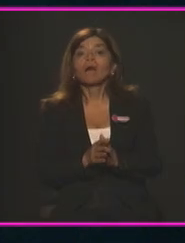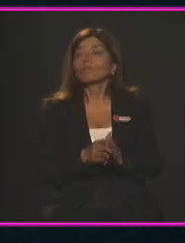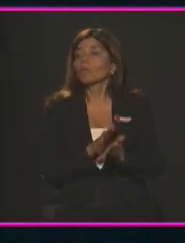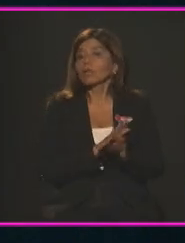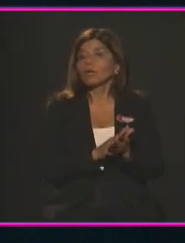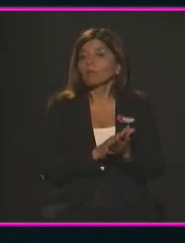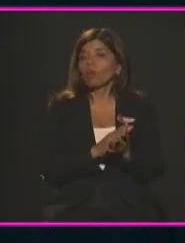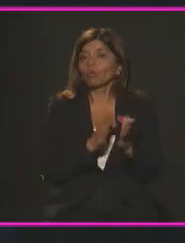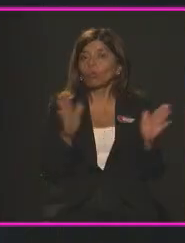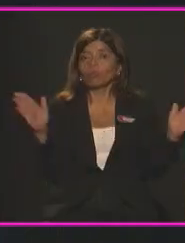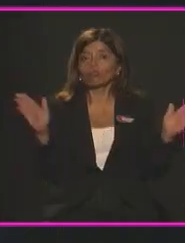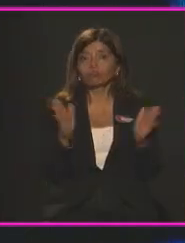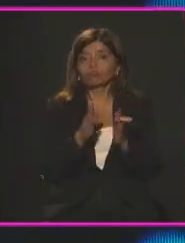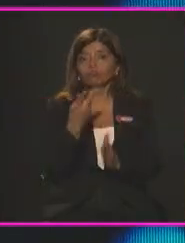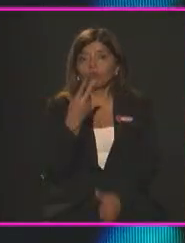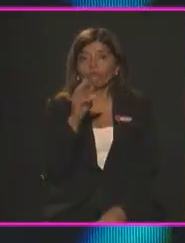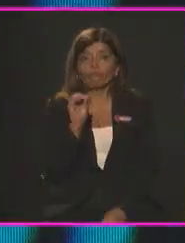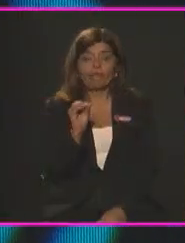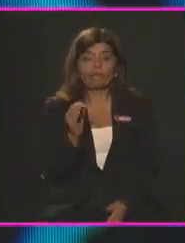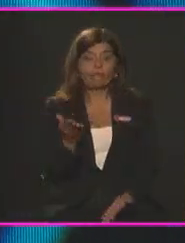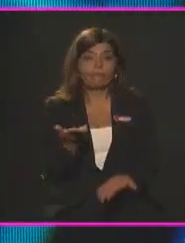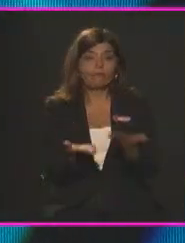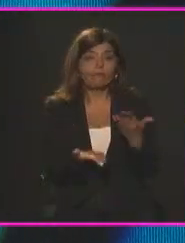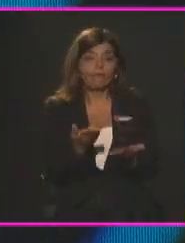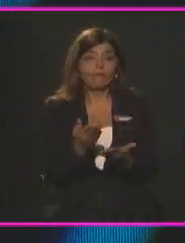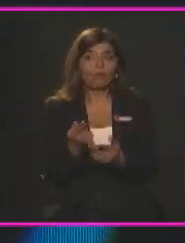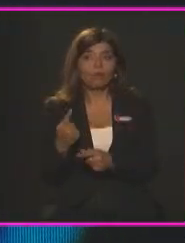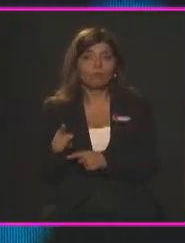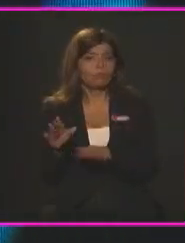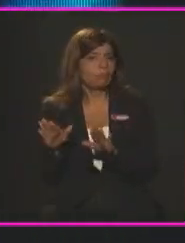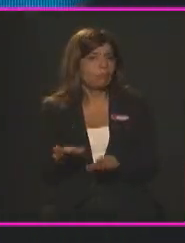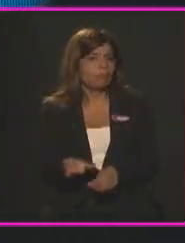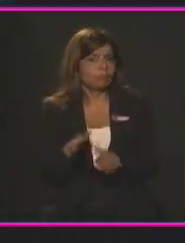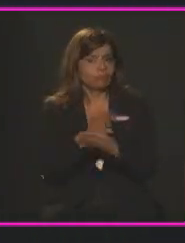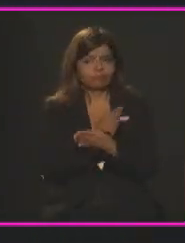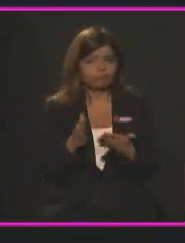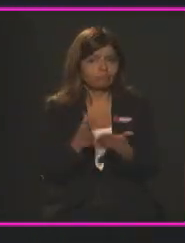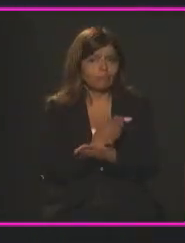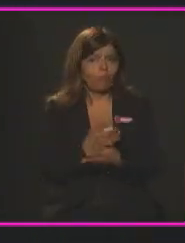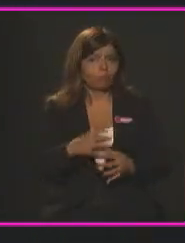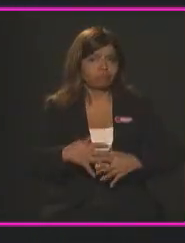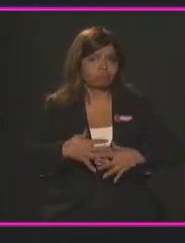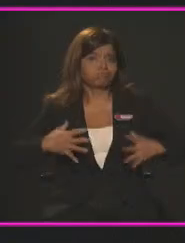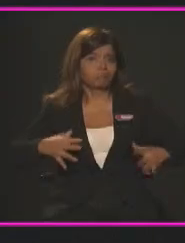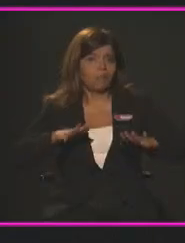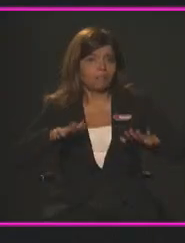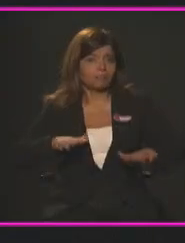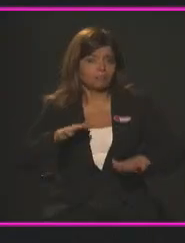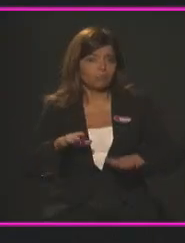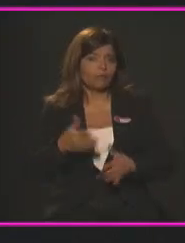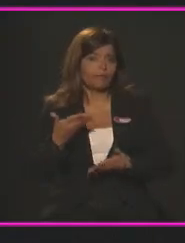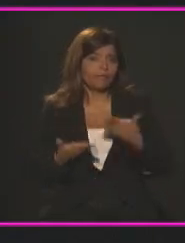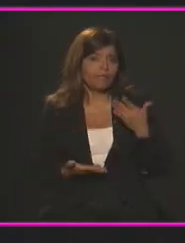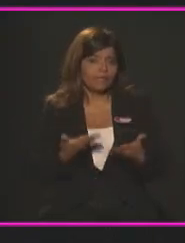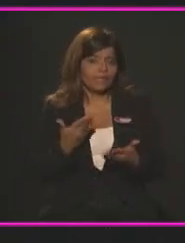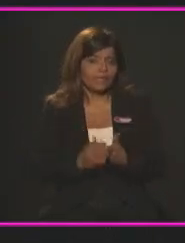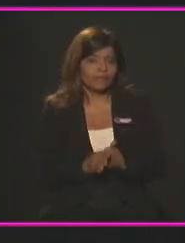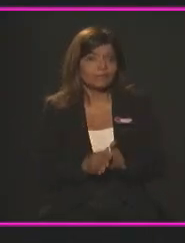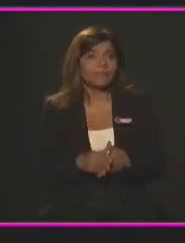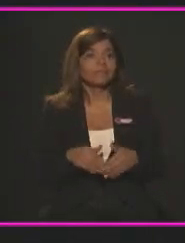gain 19. And almost all averages out at the population level. So we need to understand individual